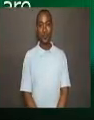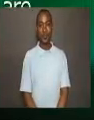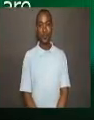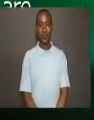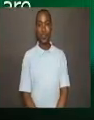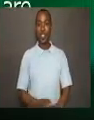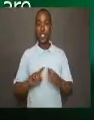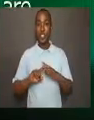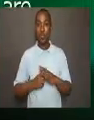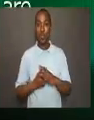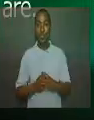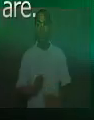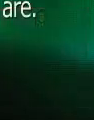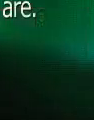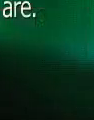Begin.